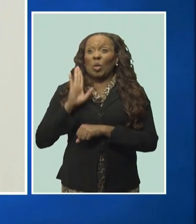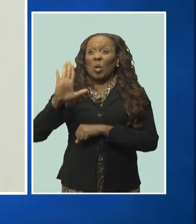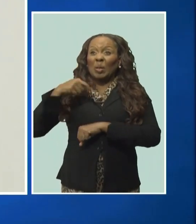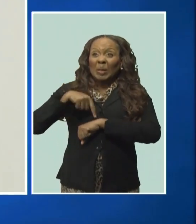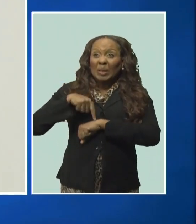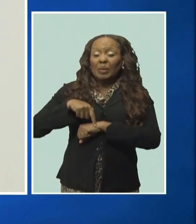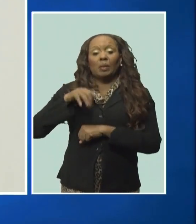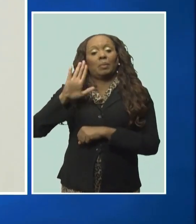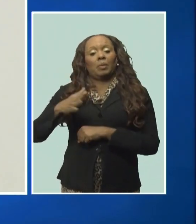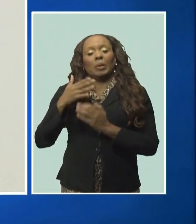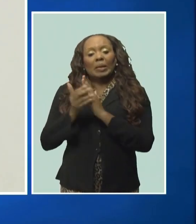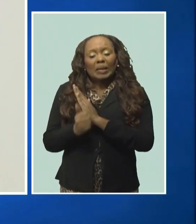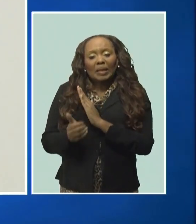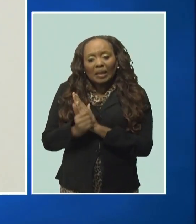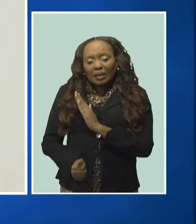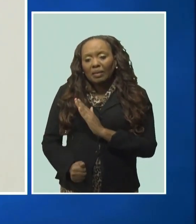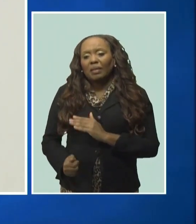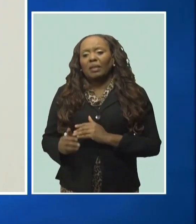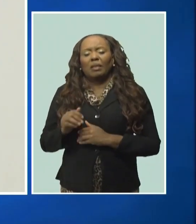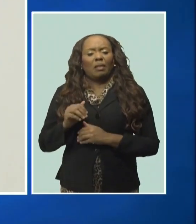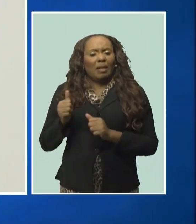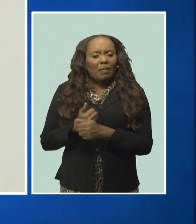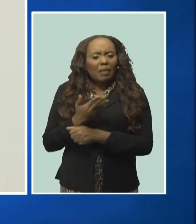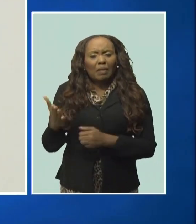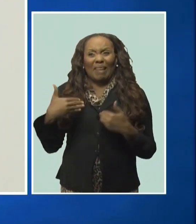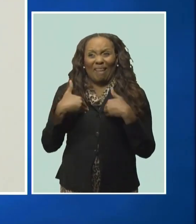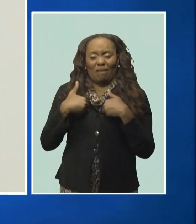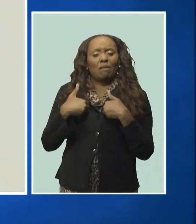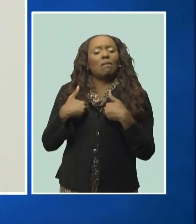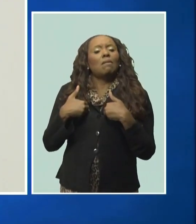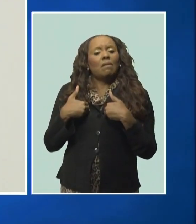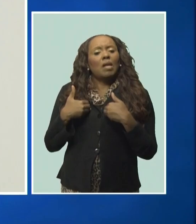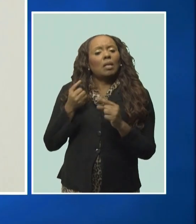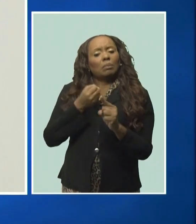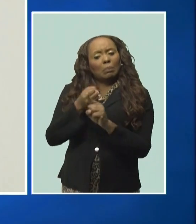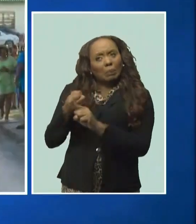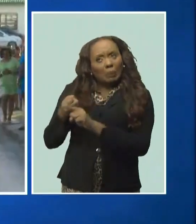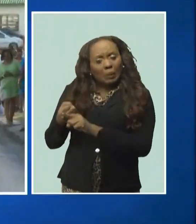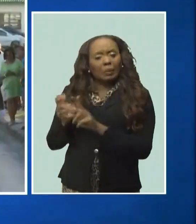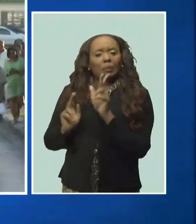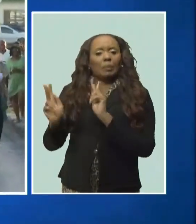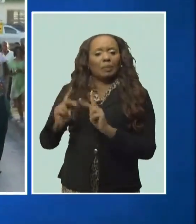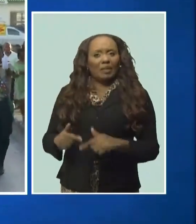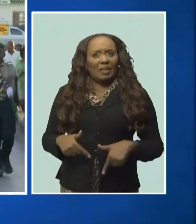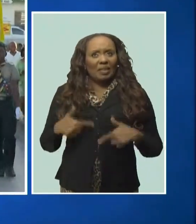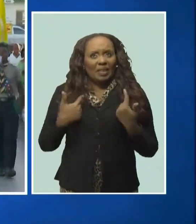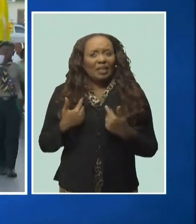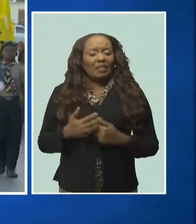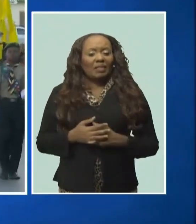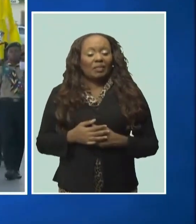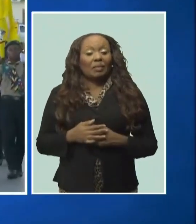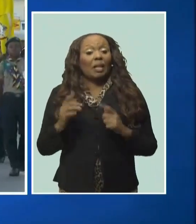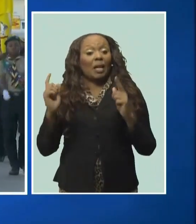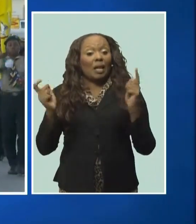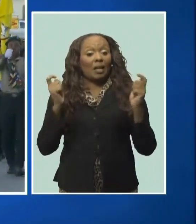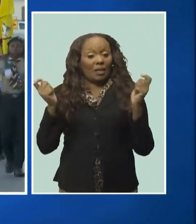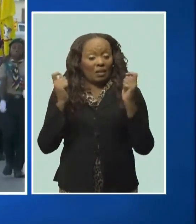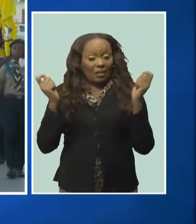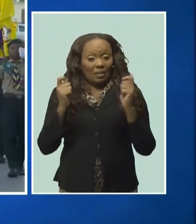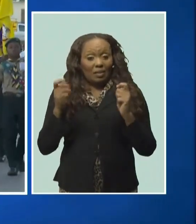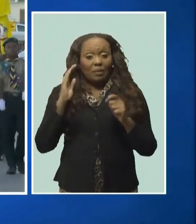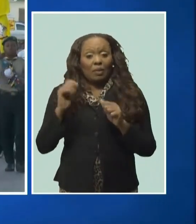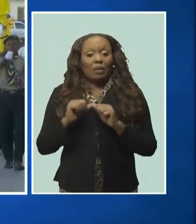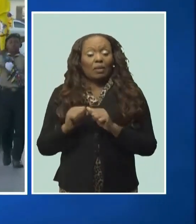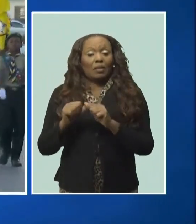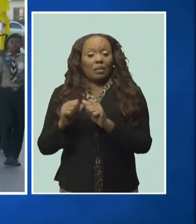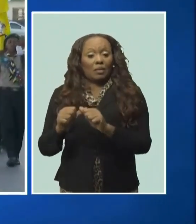your treasures, your resources to impact the life of somebody. Anniversary celebrations are set to continue on